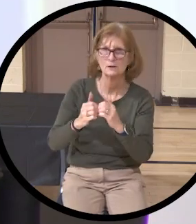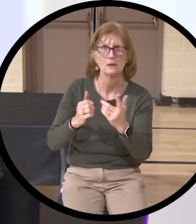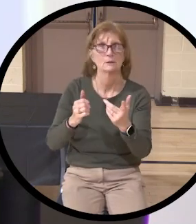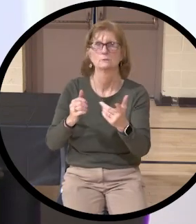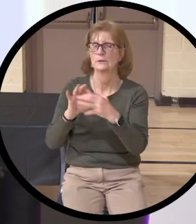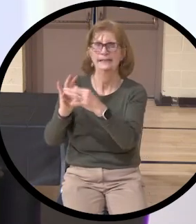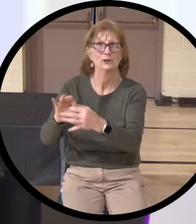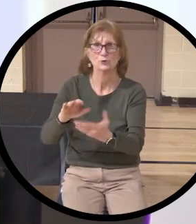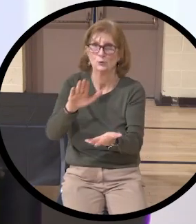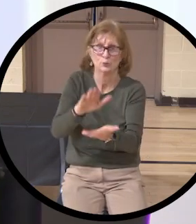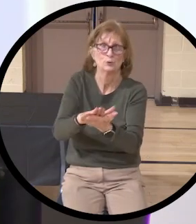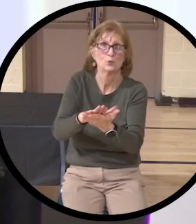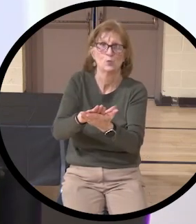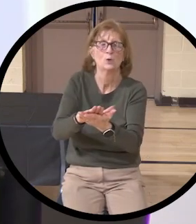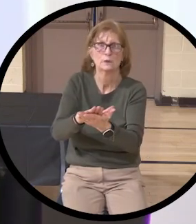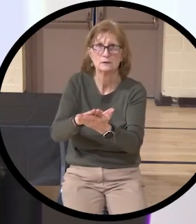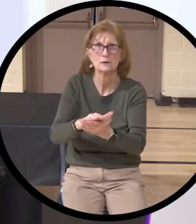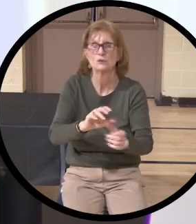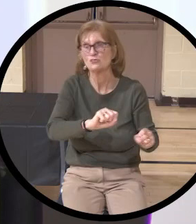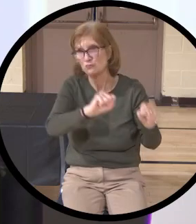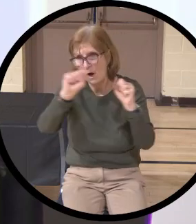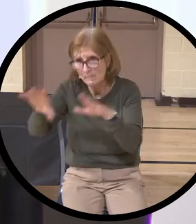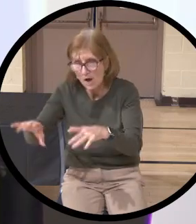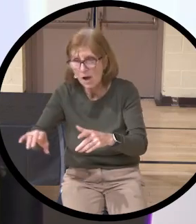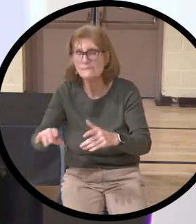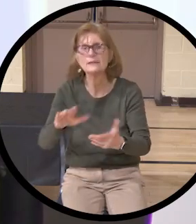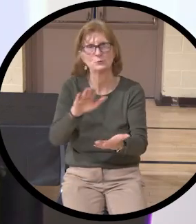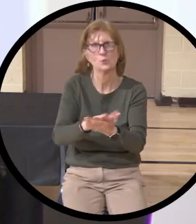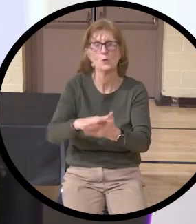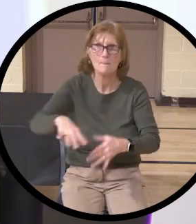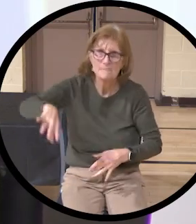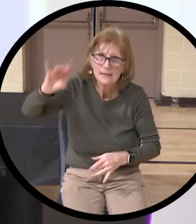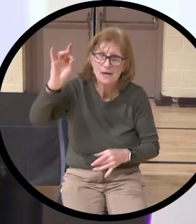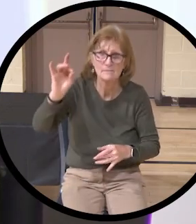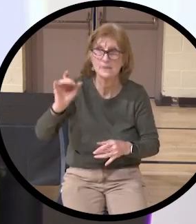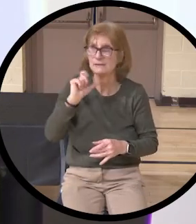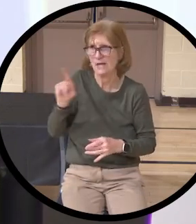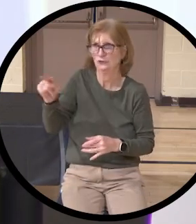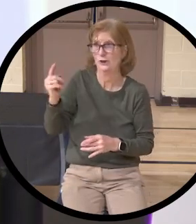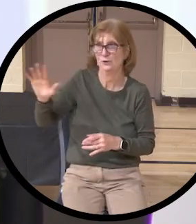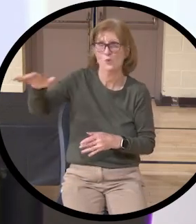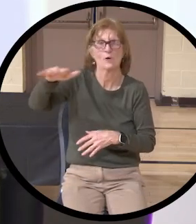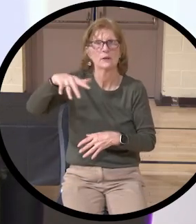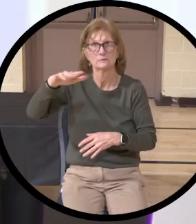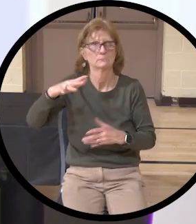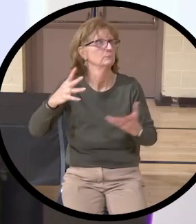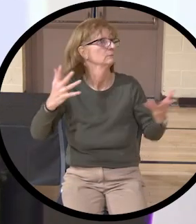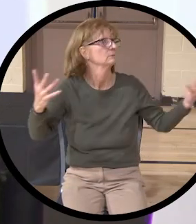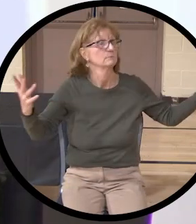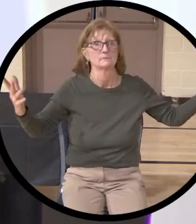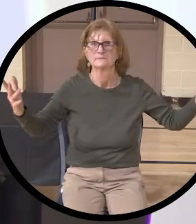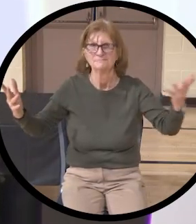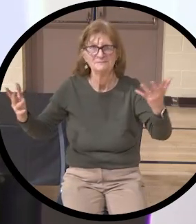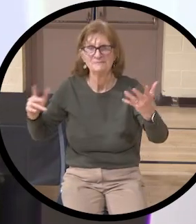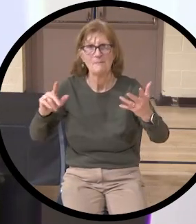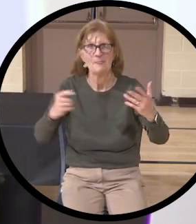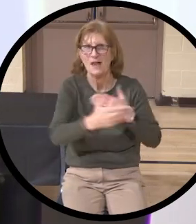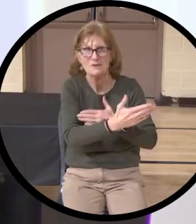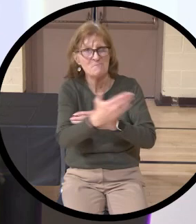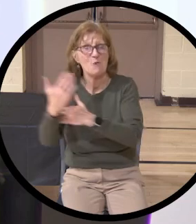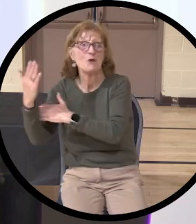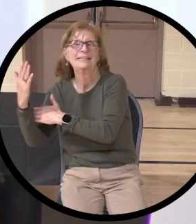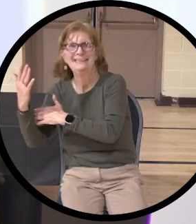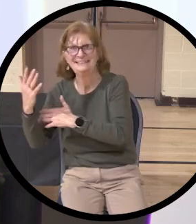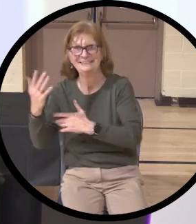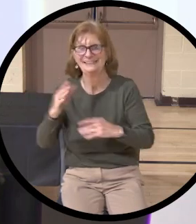that it's not just you, it's like every school we look at, because I think there's this cyclical problem of it feels dangerous to walk,